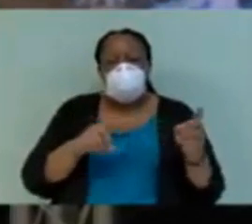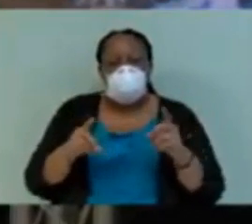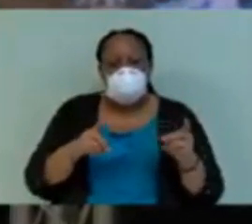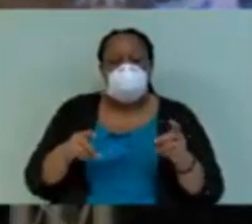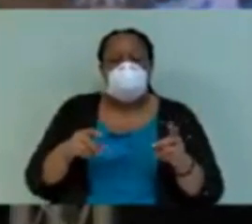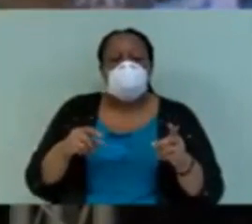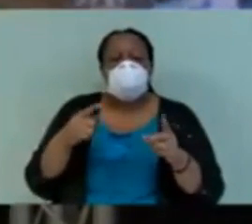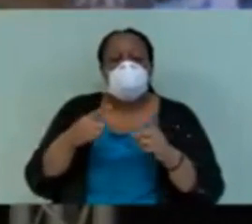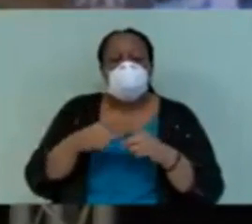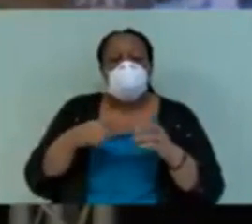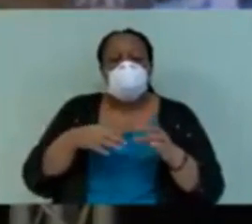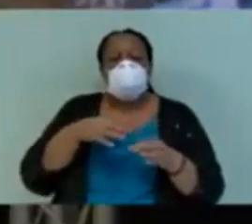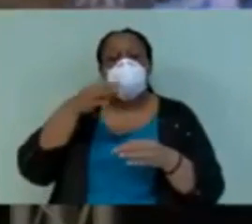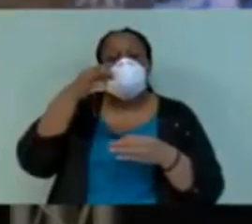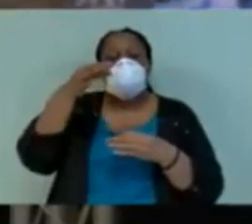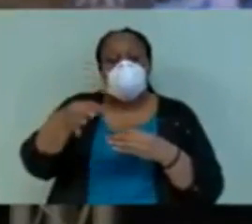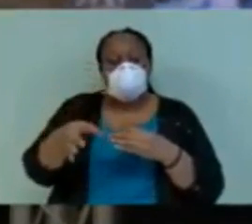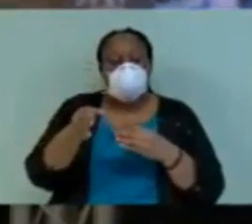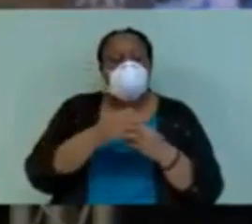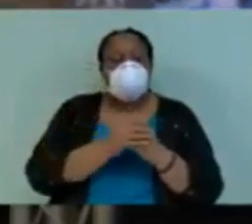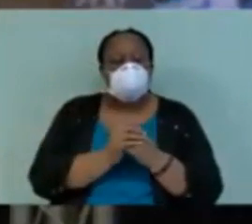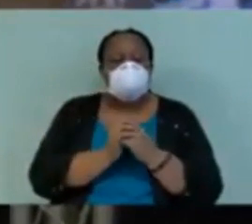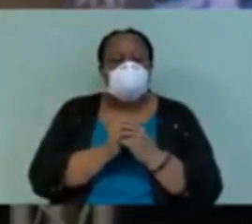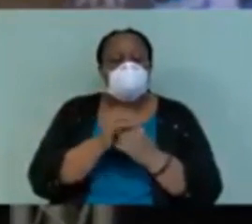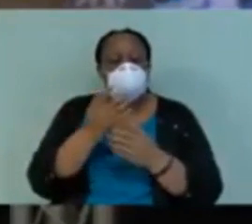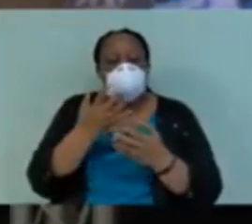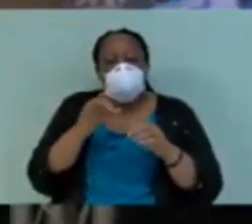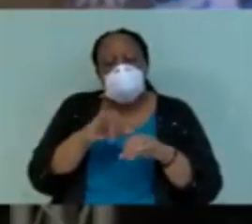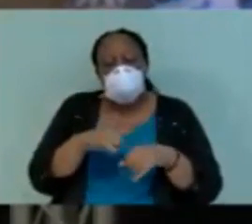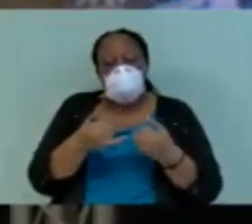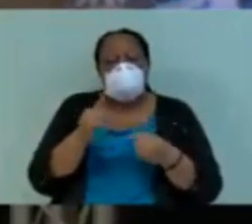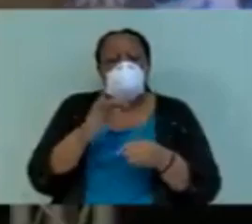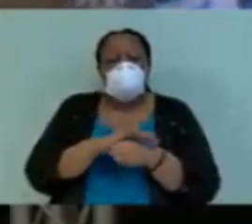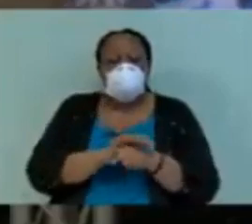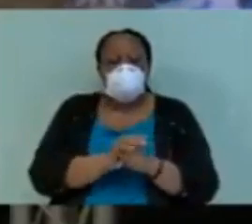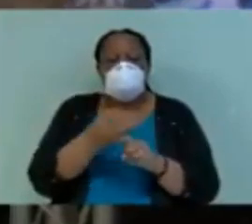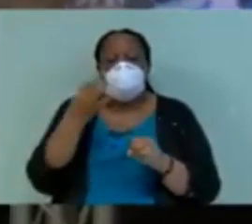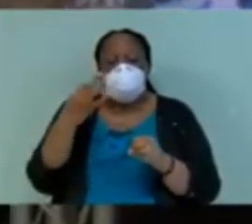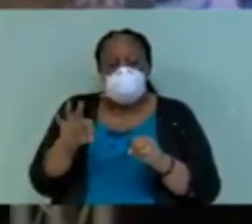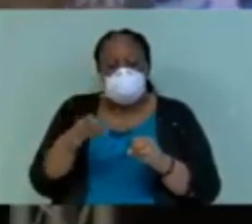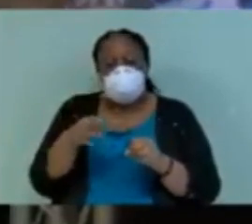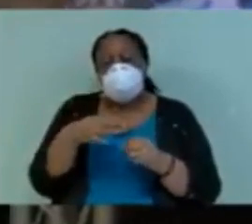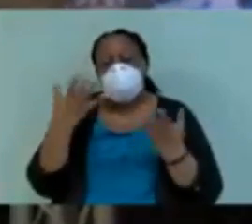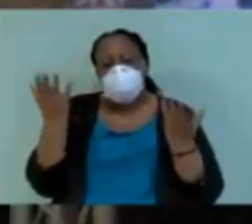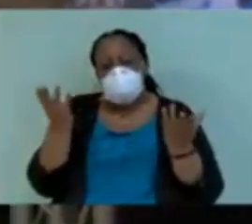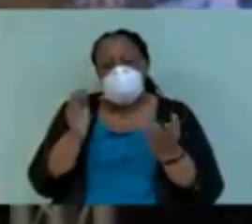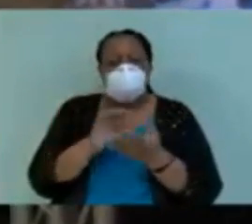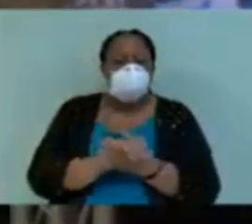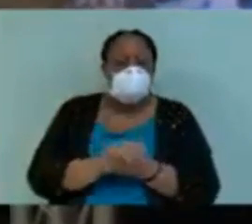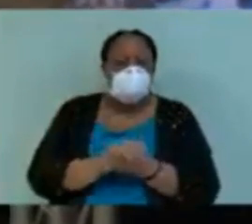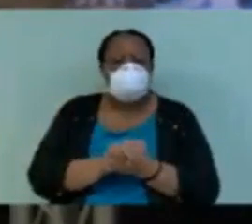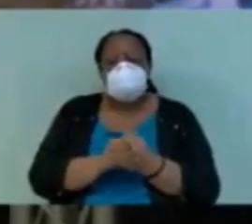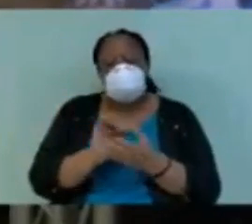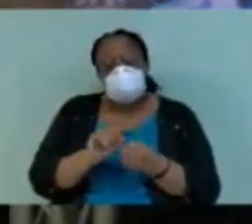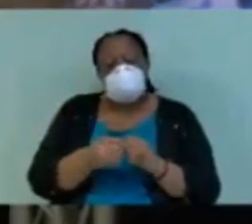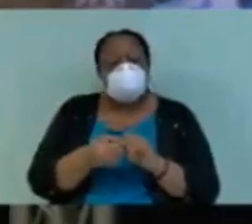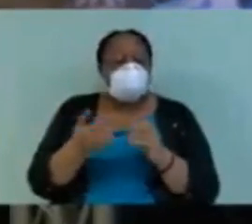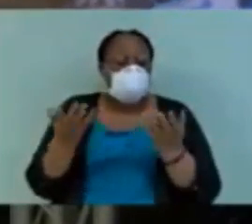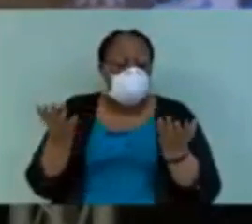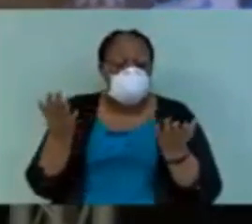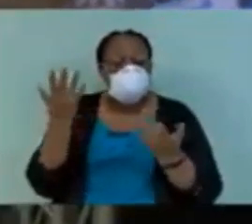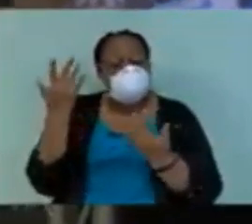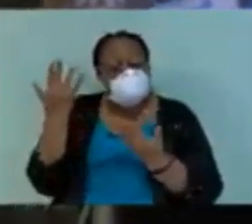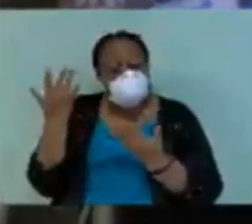this point in time, and we depend on our medical professionals